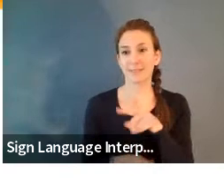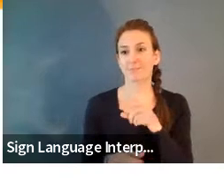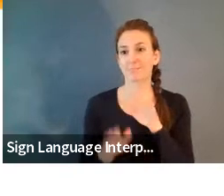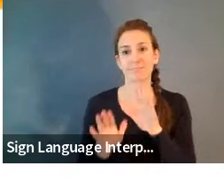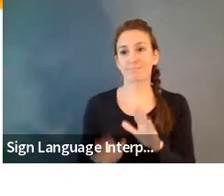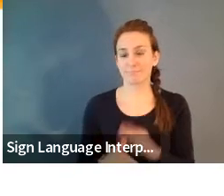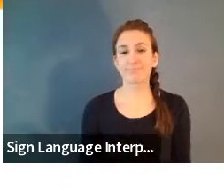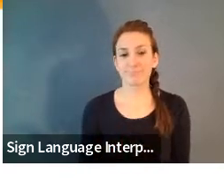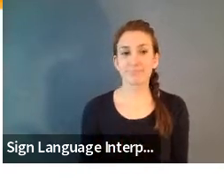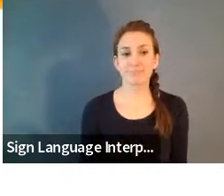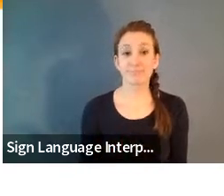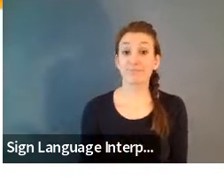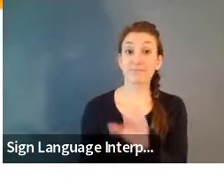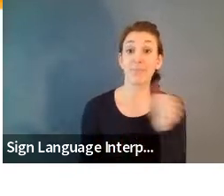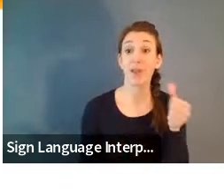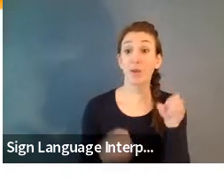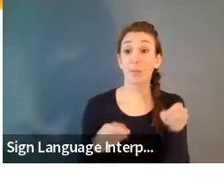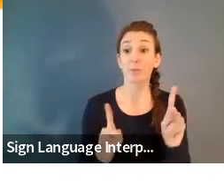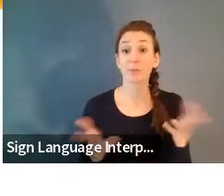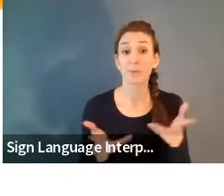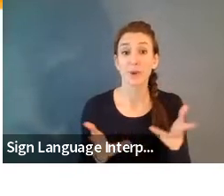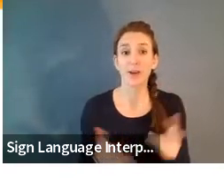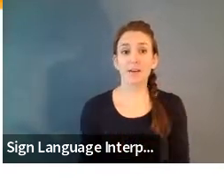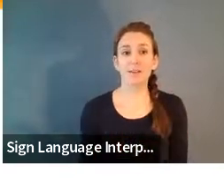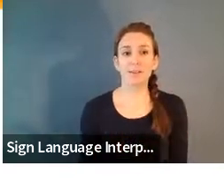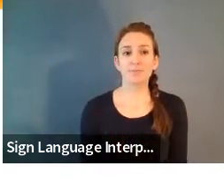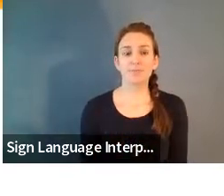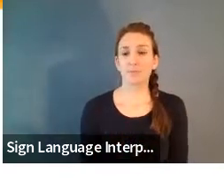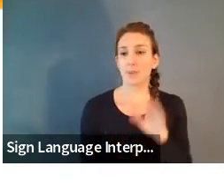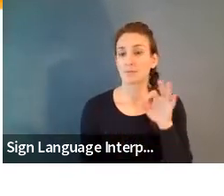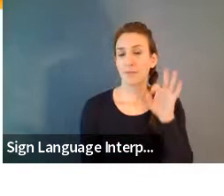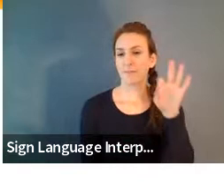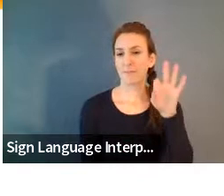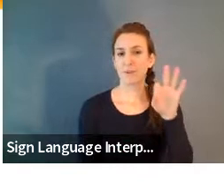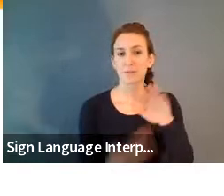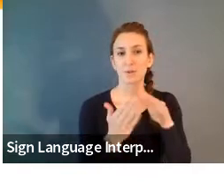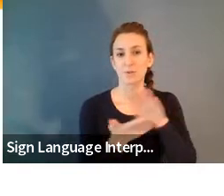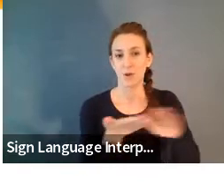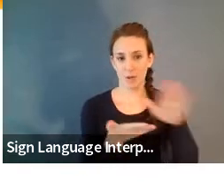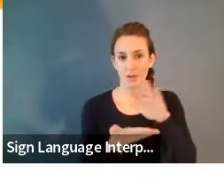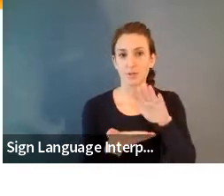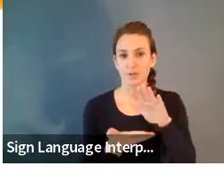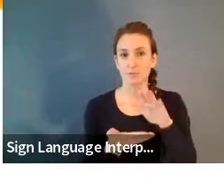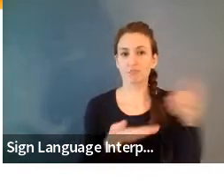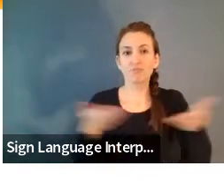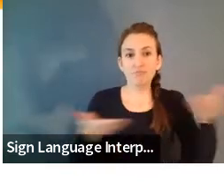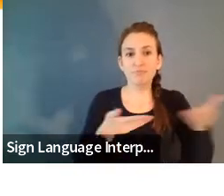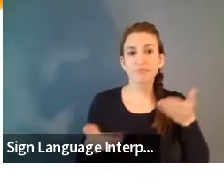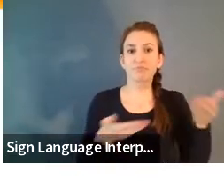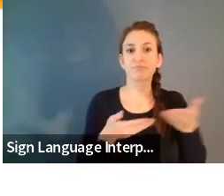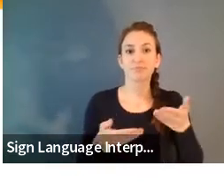Other initiatives and opportunities, Fresno City College hosted the National Lawyers Guild Conference for the West Coast at our school back